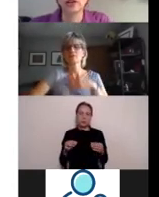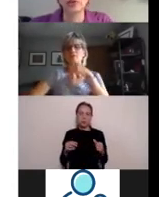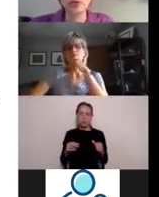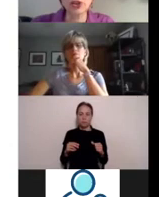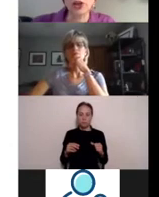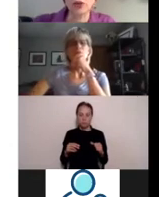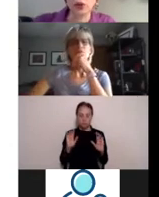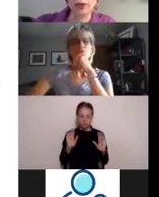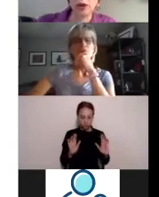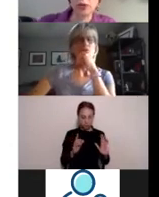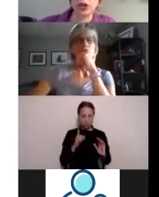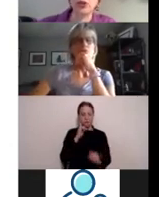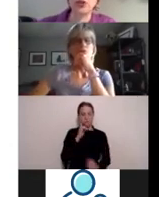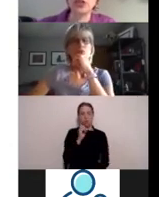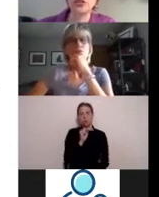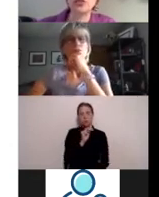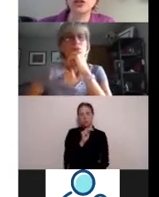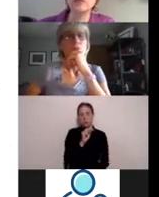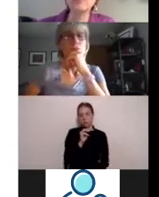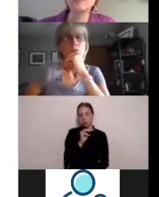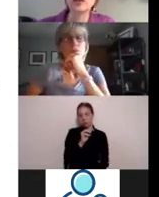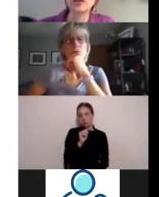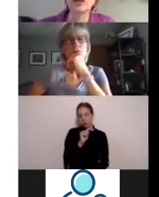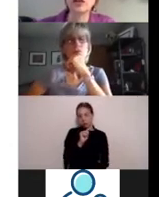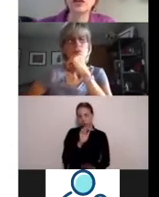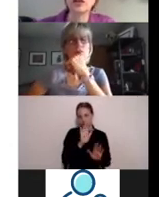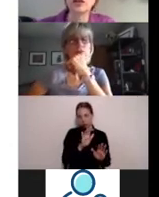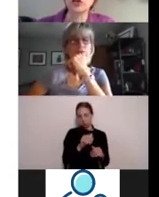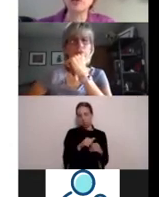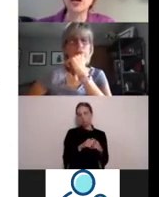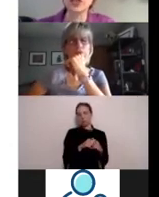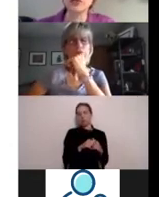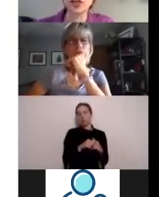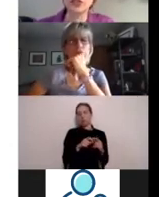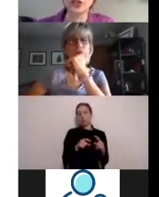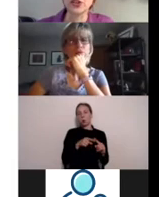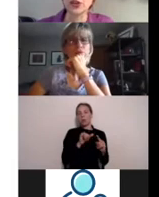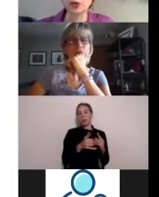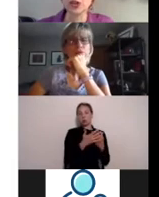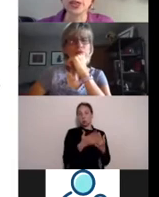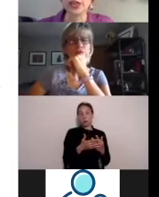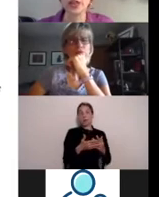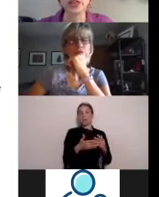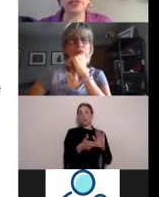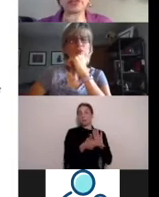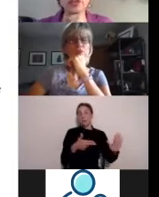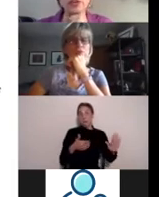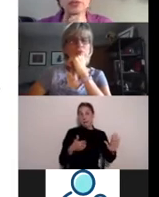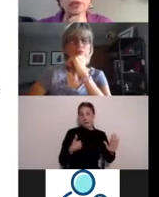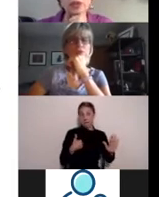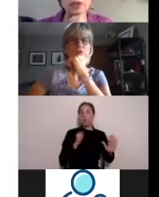for spinal muscular atrophy, when spinal muscular atrophy is screen positive, that's considered an emergency.